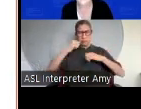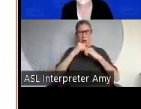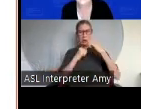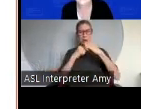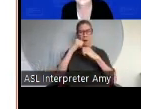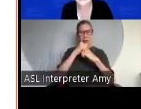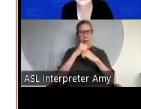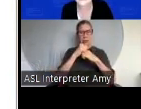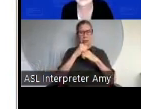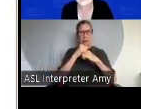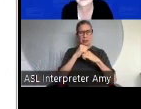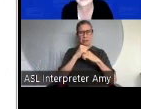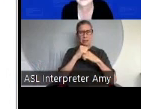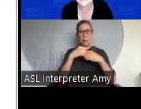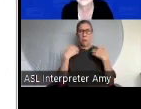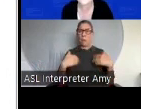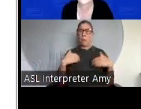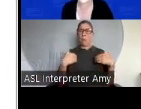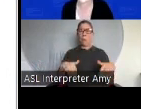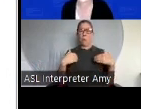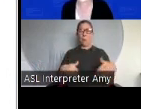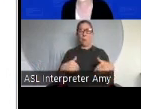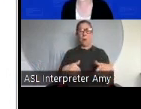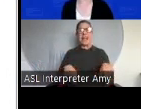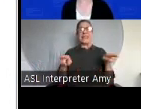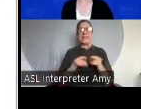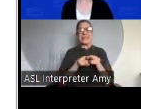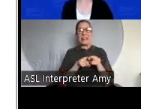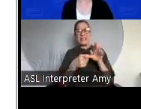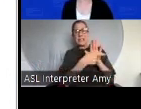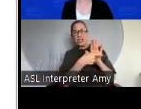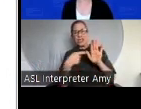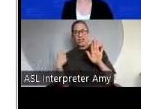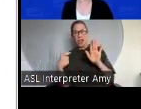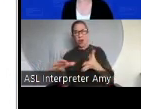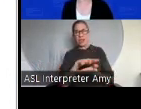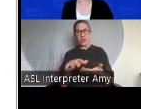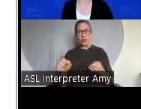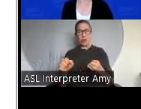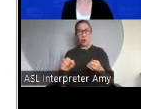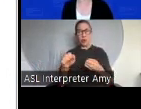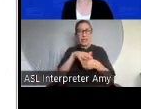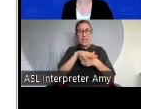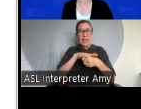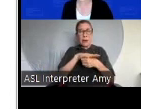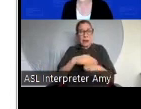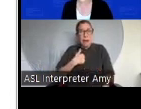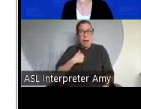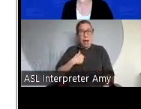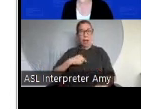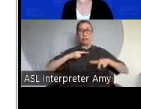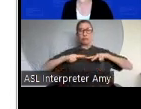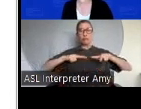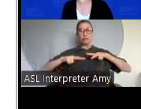just going to be a giant scar essentially that destroys everything around here? Because as a pedestrian, when you walk around sort of the